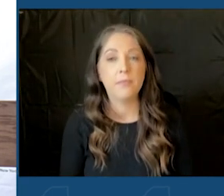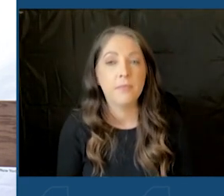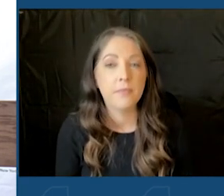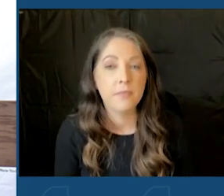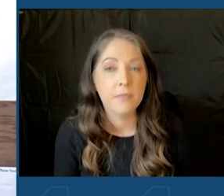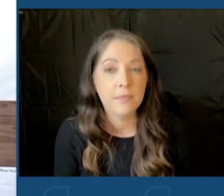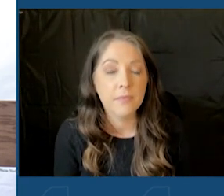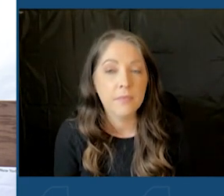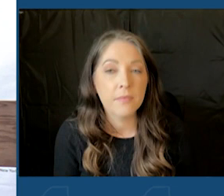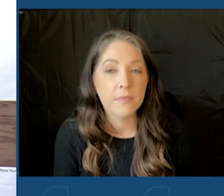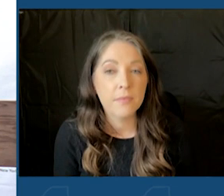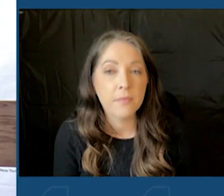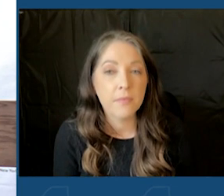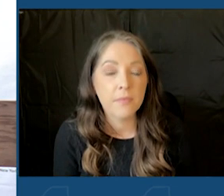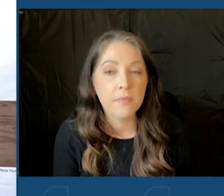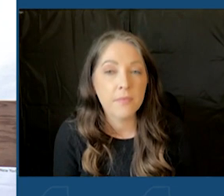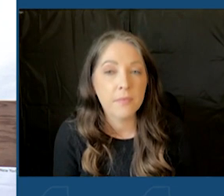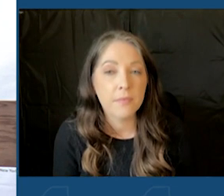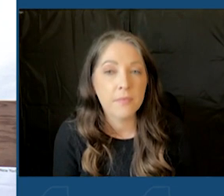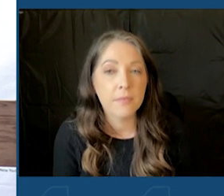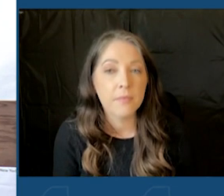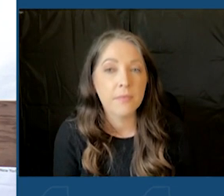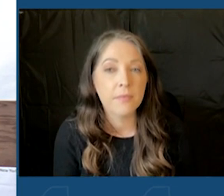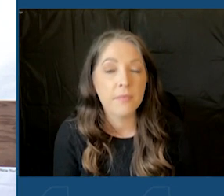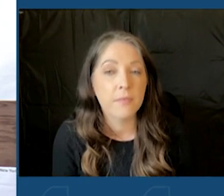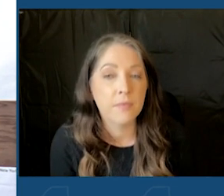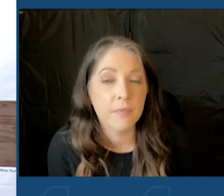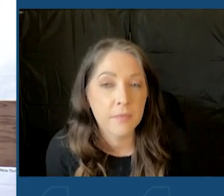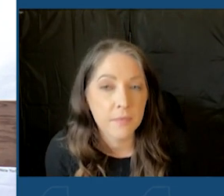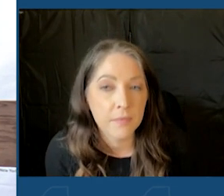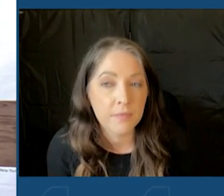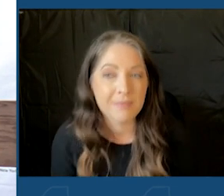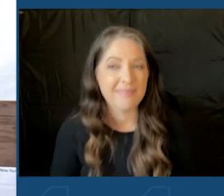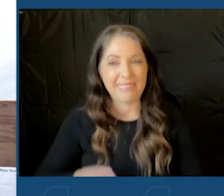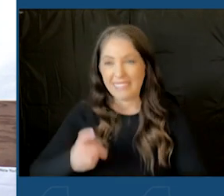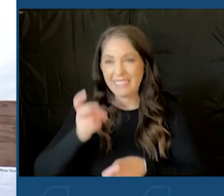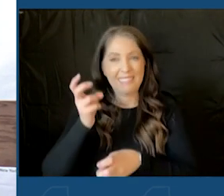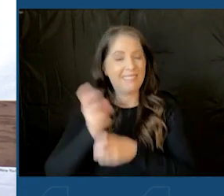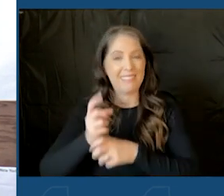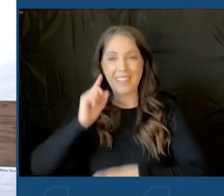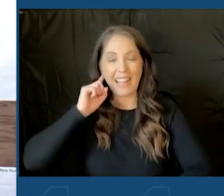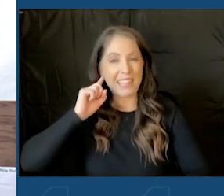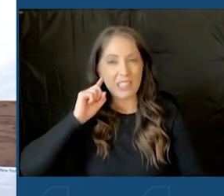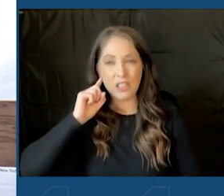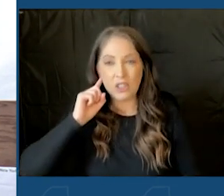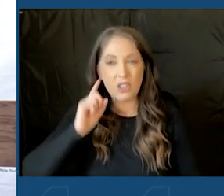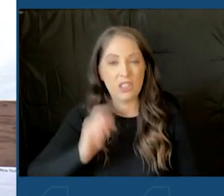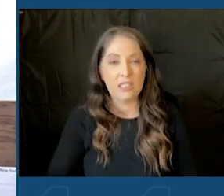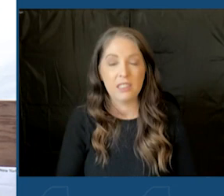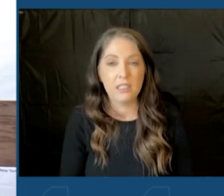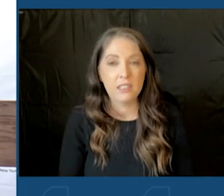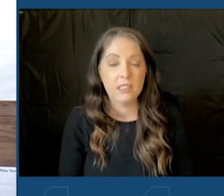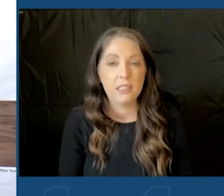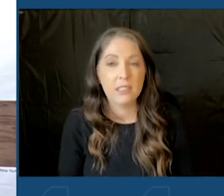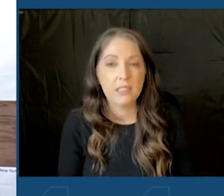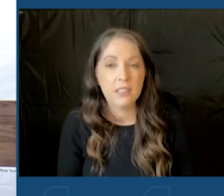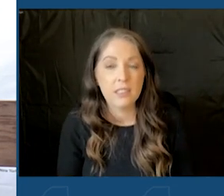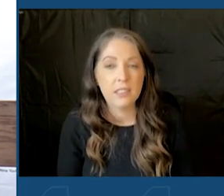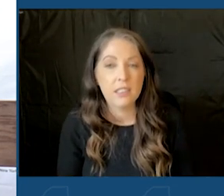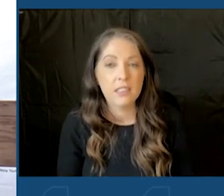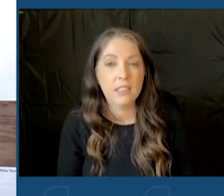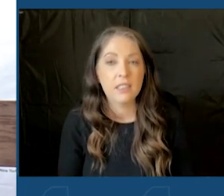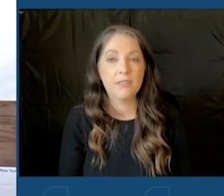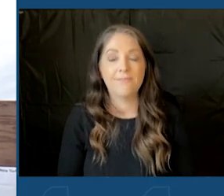of this makes someone say, I'm going to do that as well, that's fine. Be careful. I really need more people to do this. We can get through